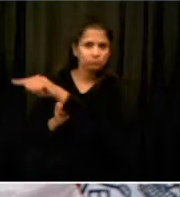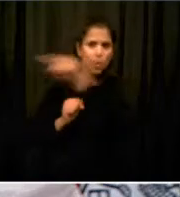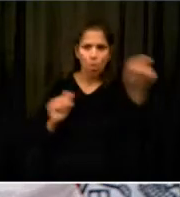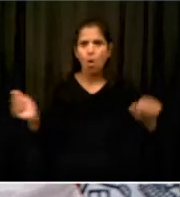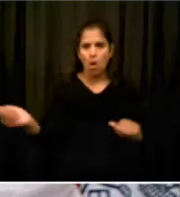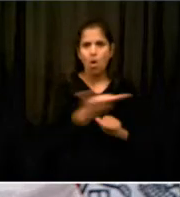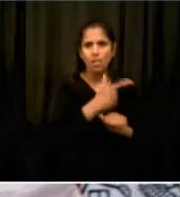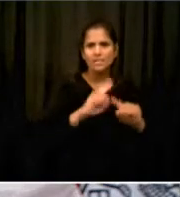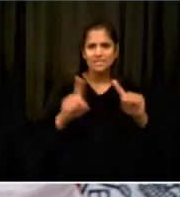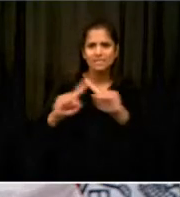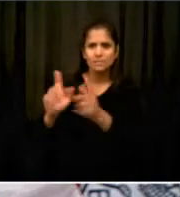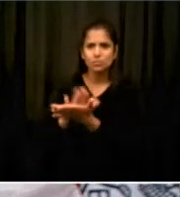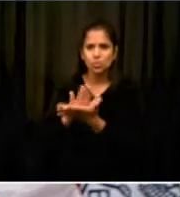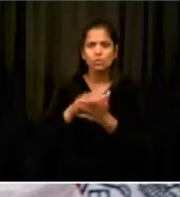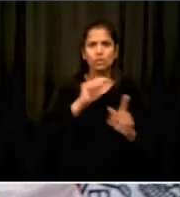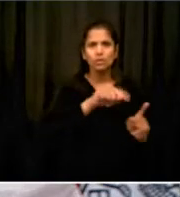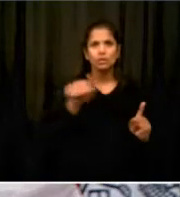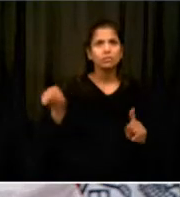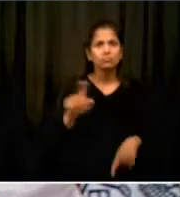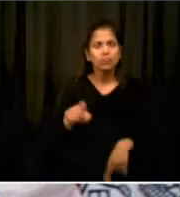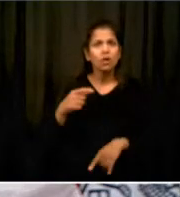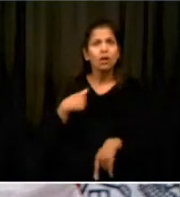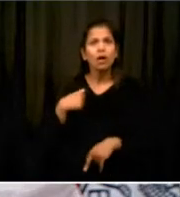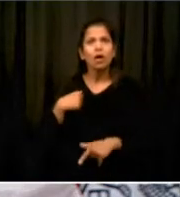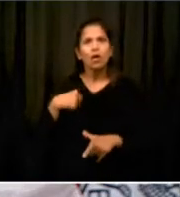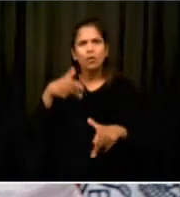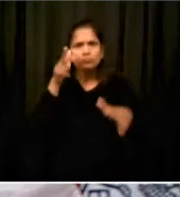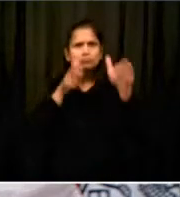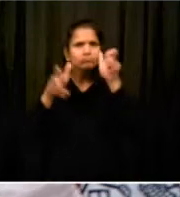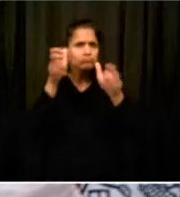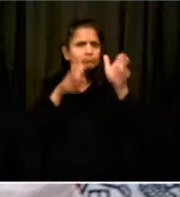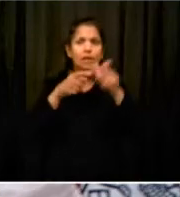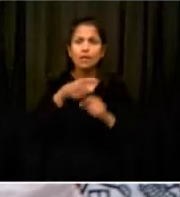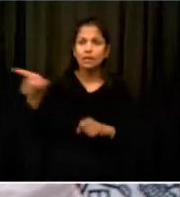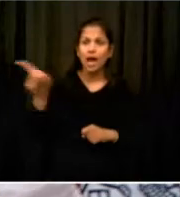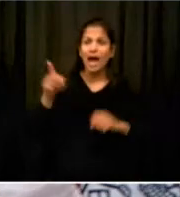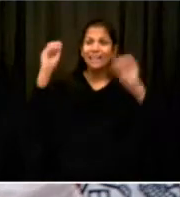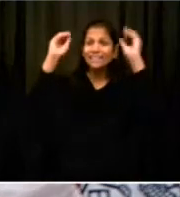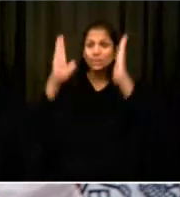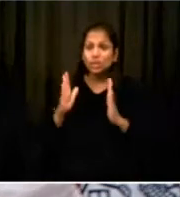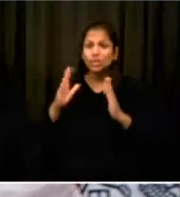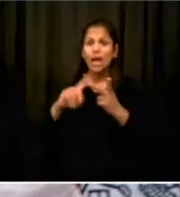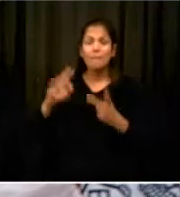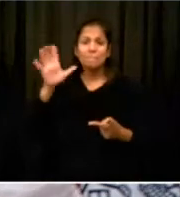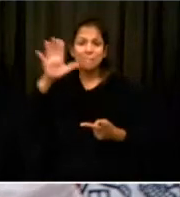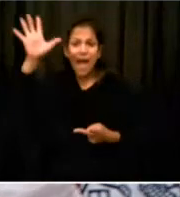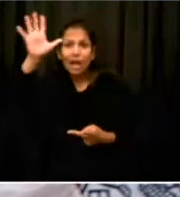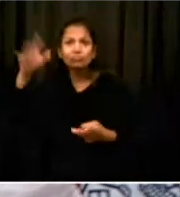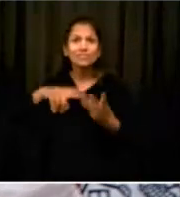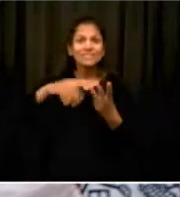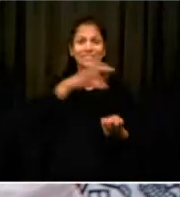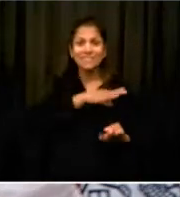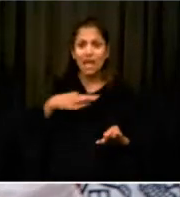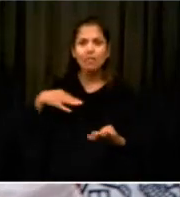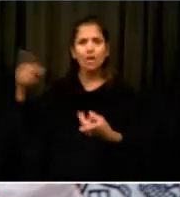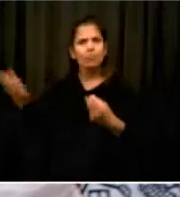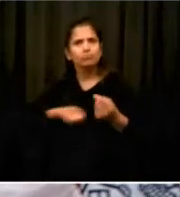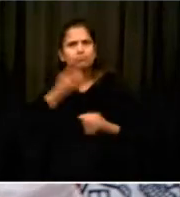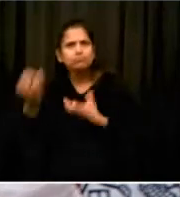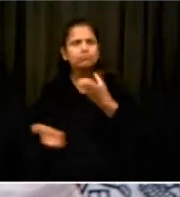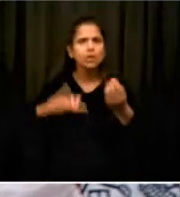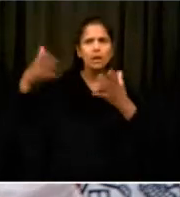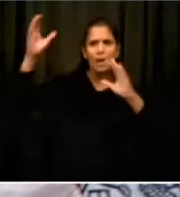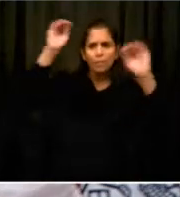to parents, to school staff to figure out what they need so everyone can be safe. Go ahead, Andrew. My second question has